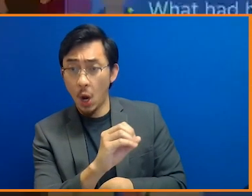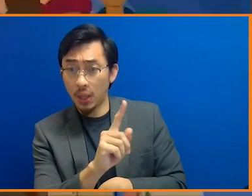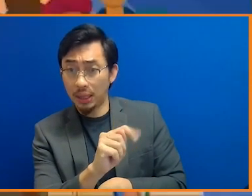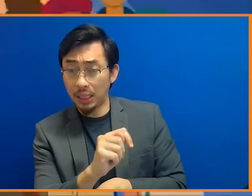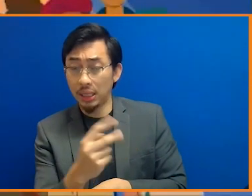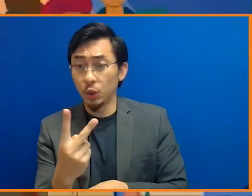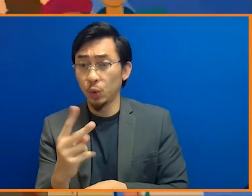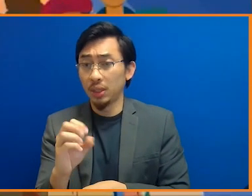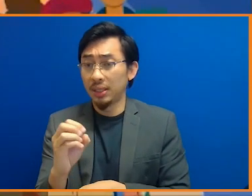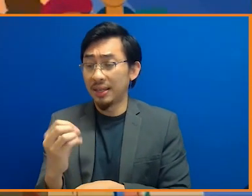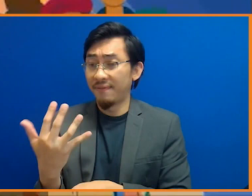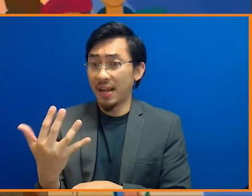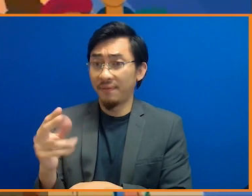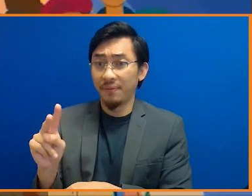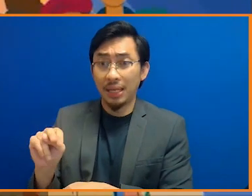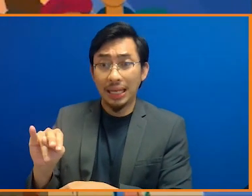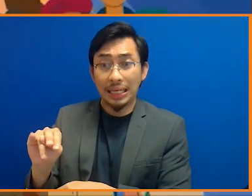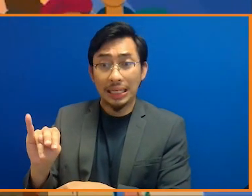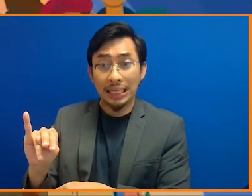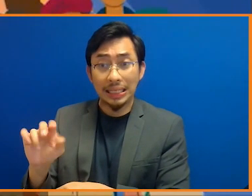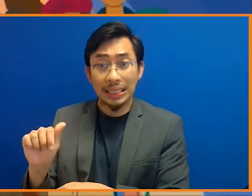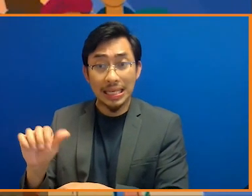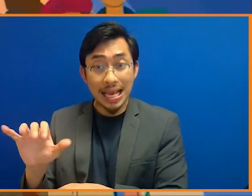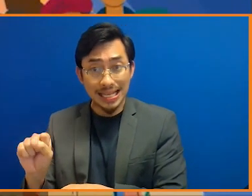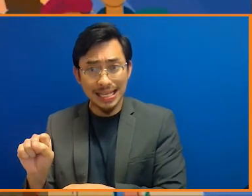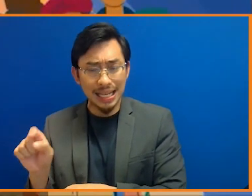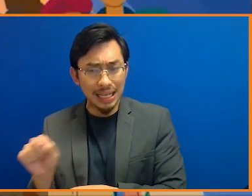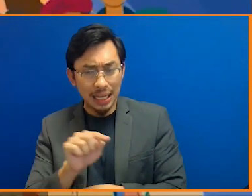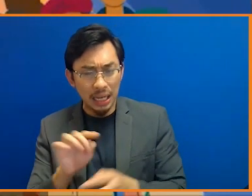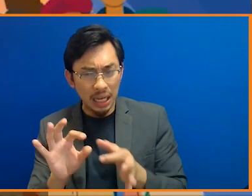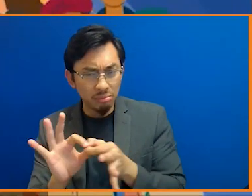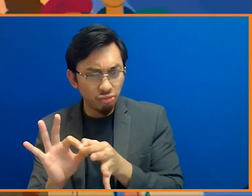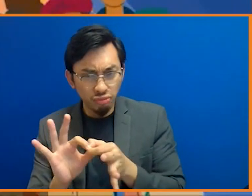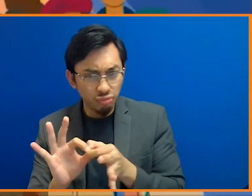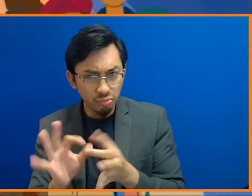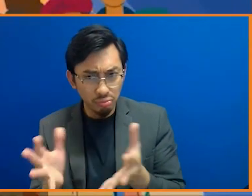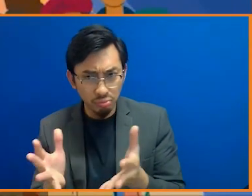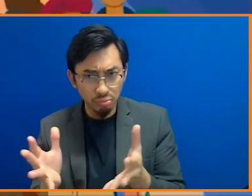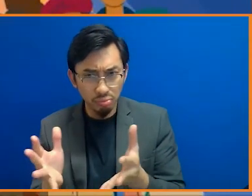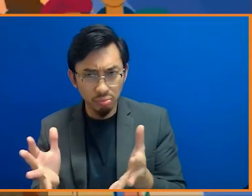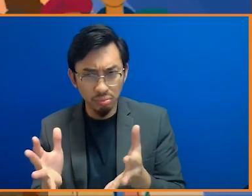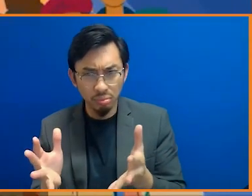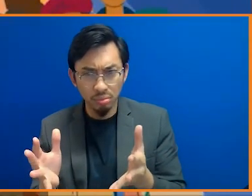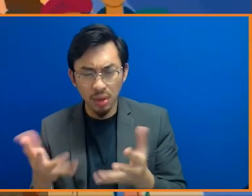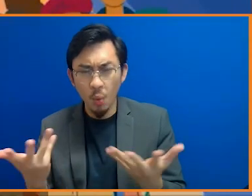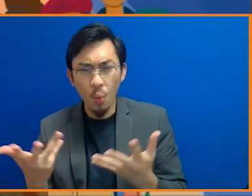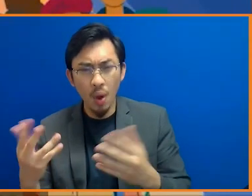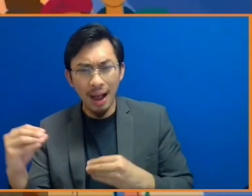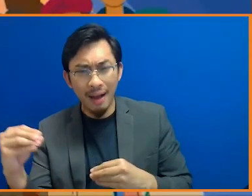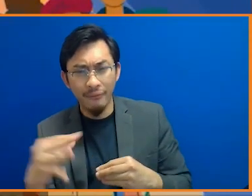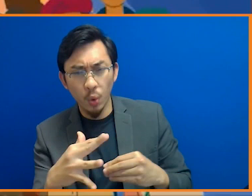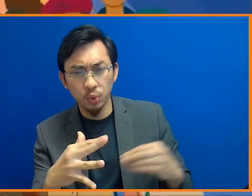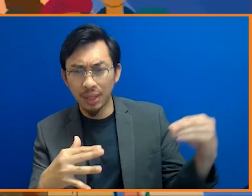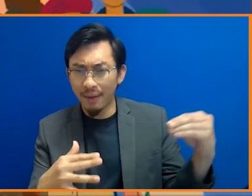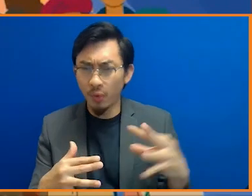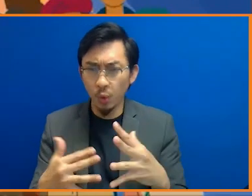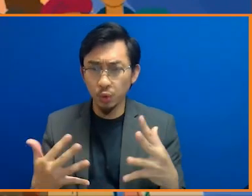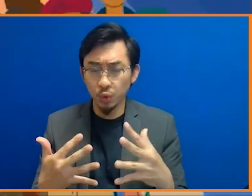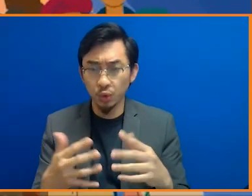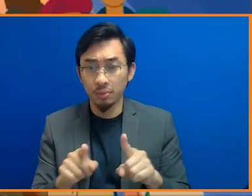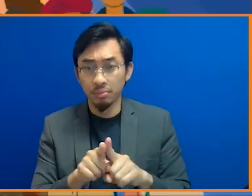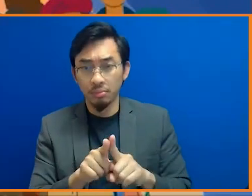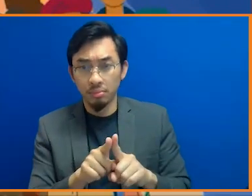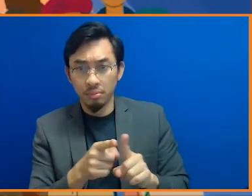2004 IoT and the 2005 NIAS uh, influence to each other? Whether